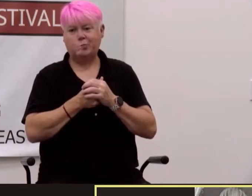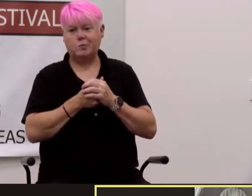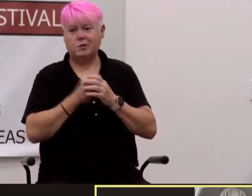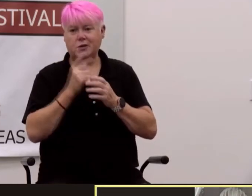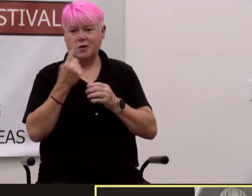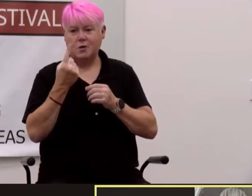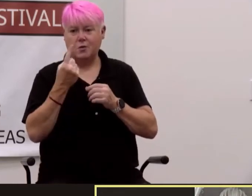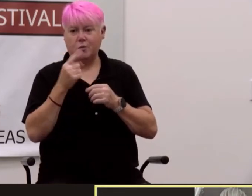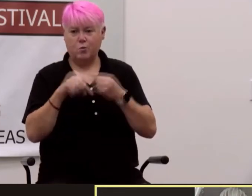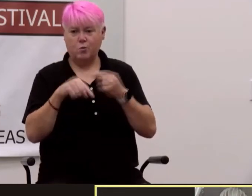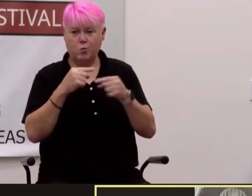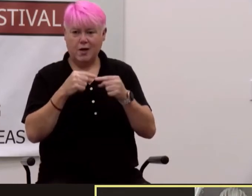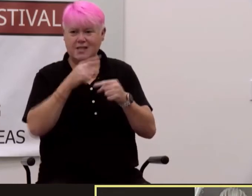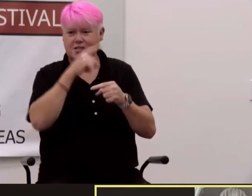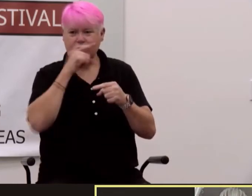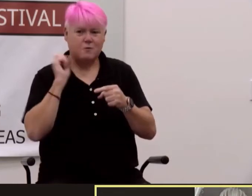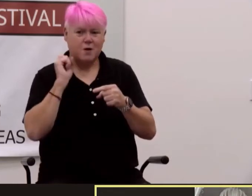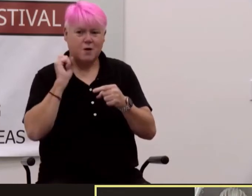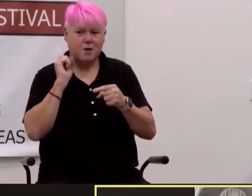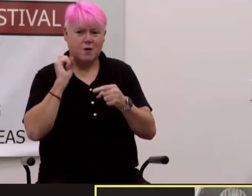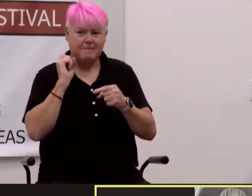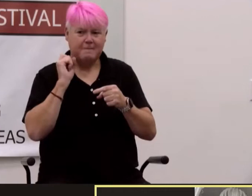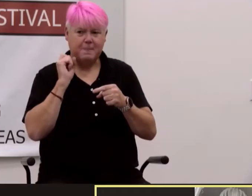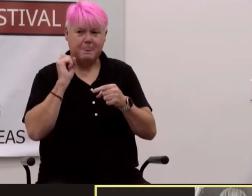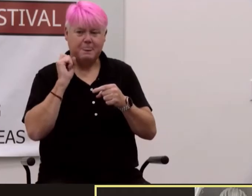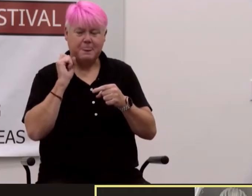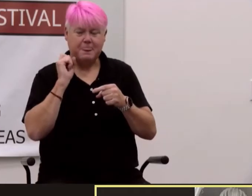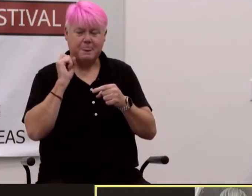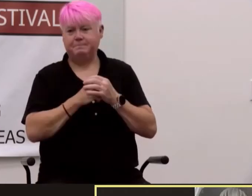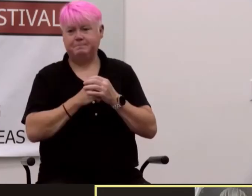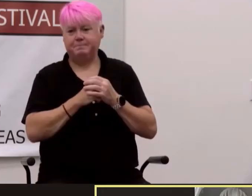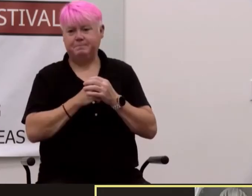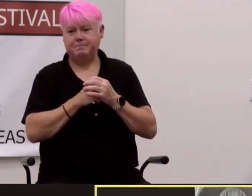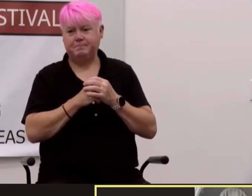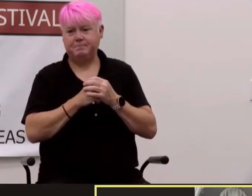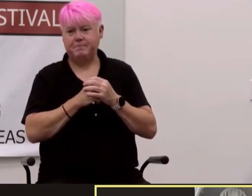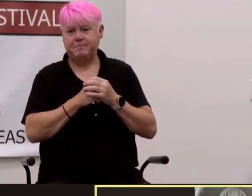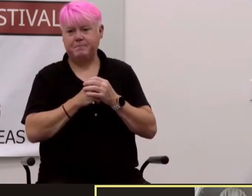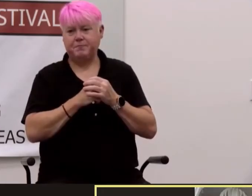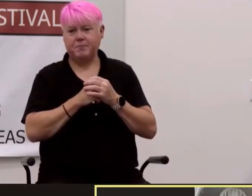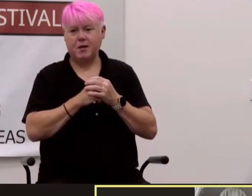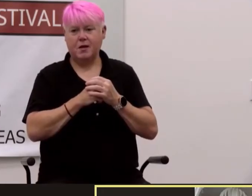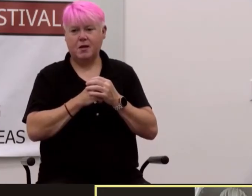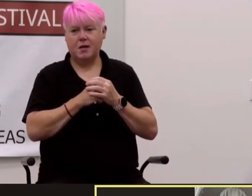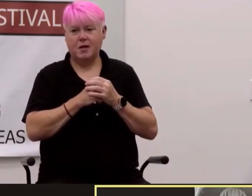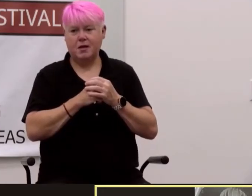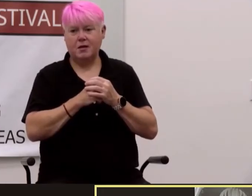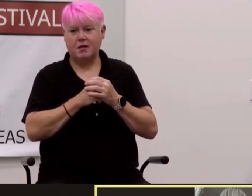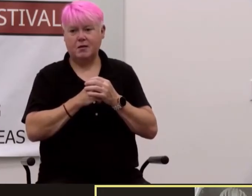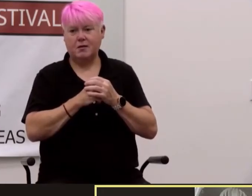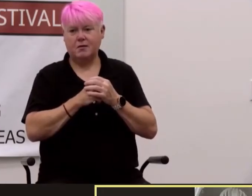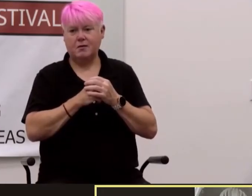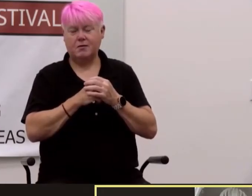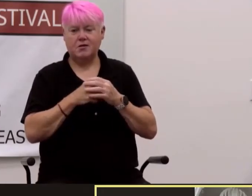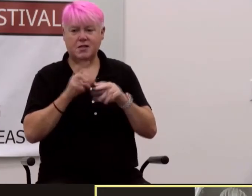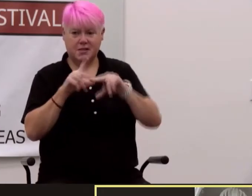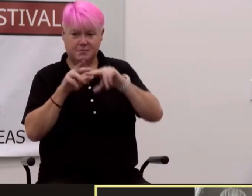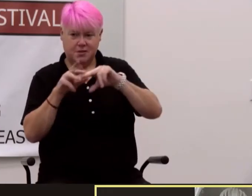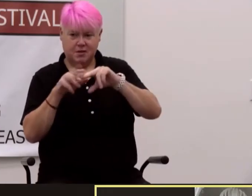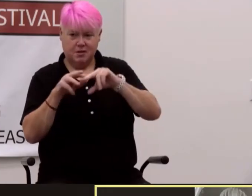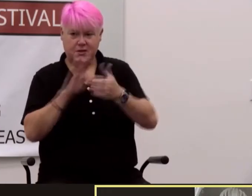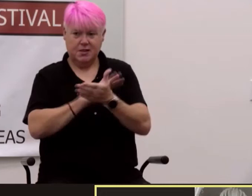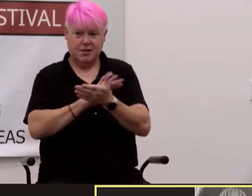super, super dry, like au sec, you deep fry it and it puffs. And then just hit it with some salt, and it's a